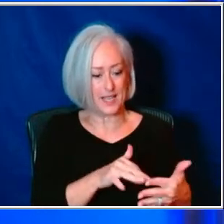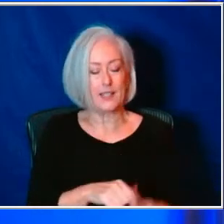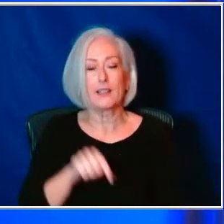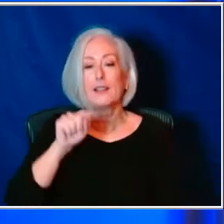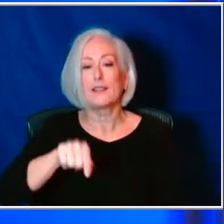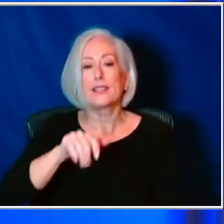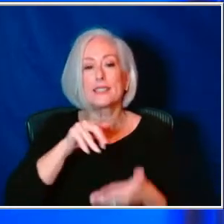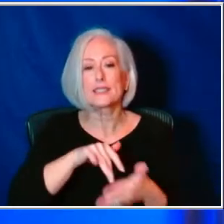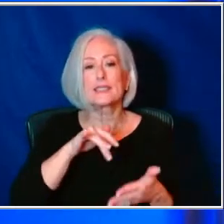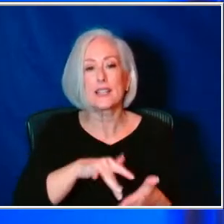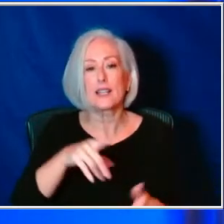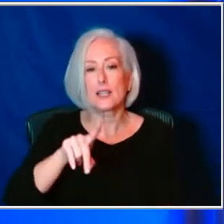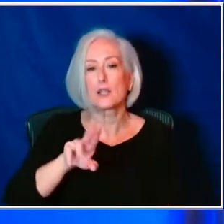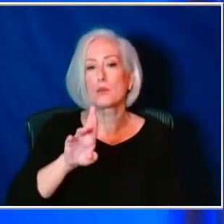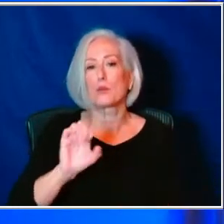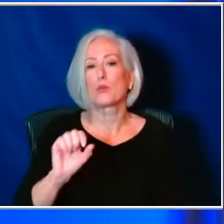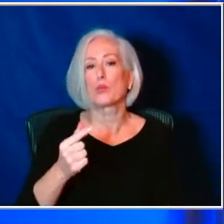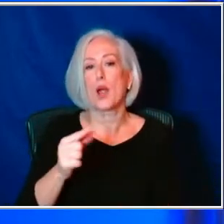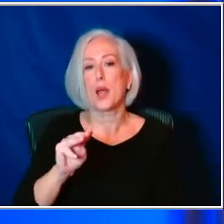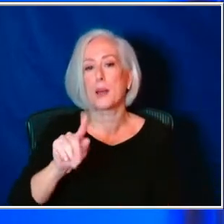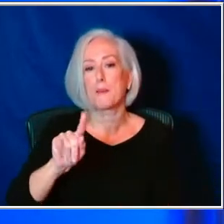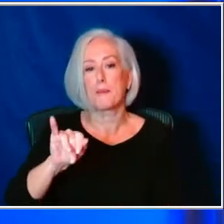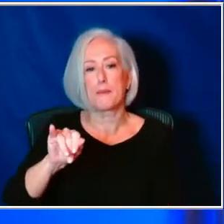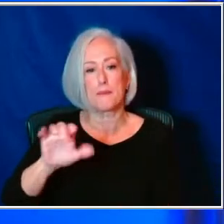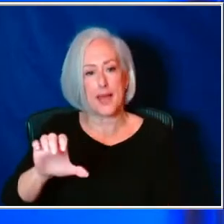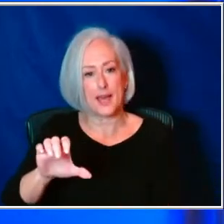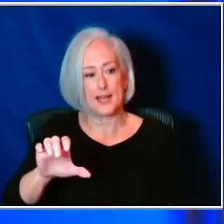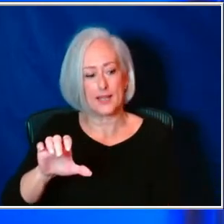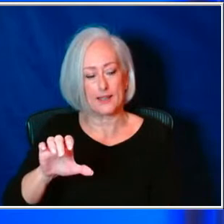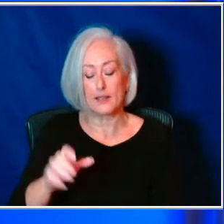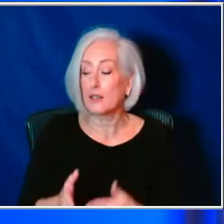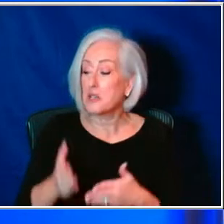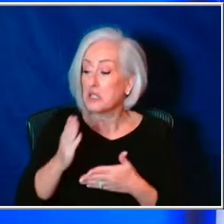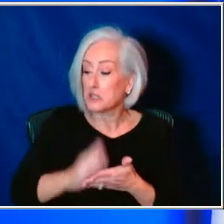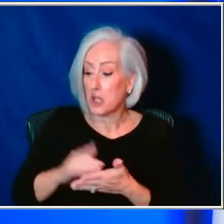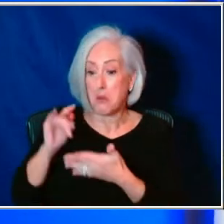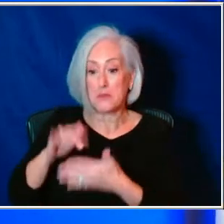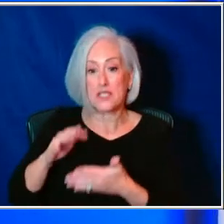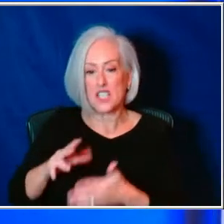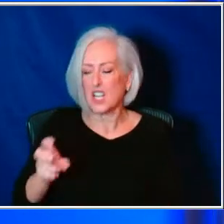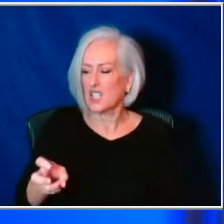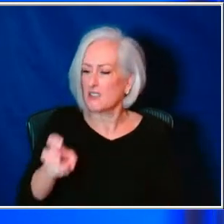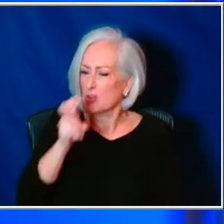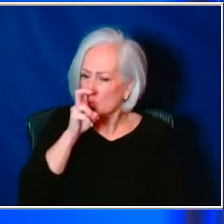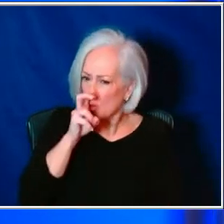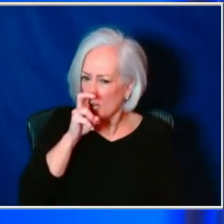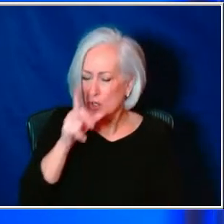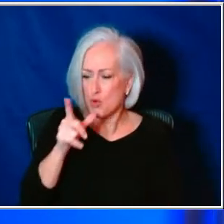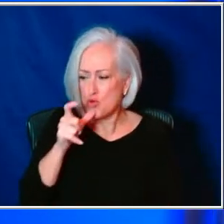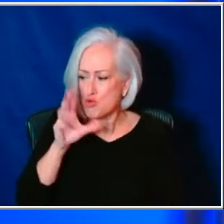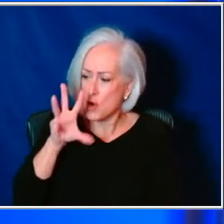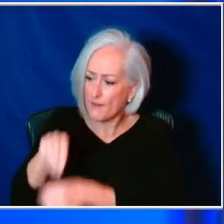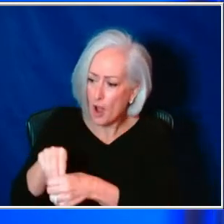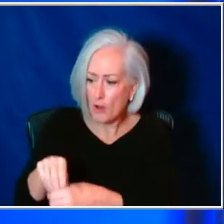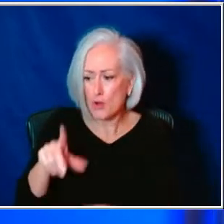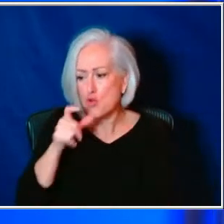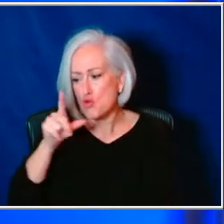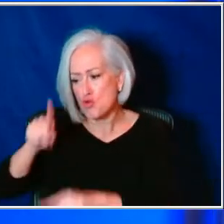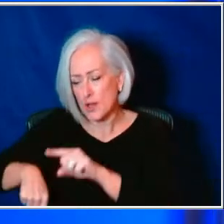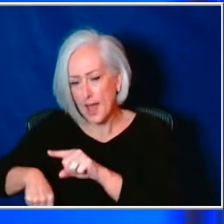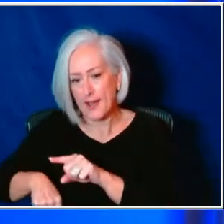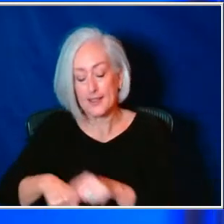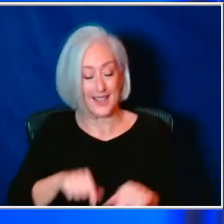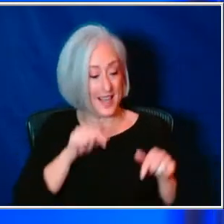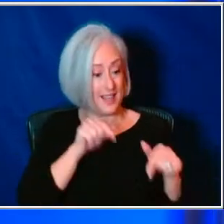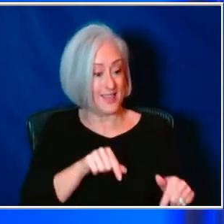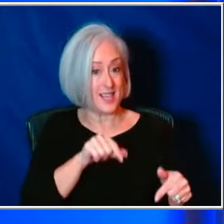know, there's a lot of clinical trials that have very strict criteria of who can be in and who cannot be. Whereas this study is meaning to be